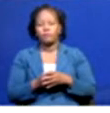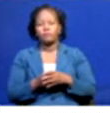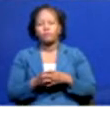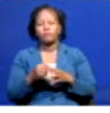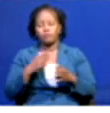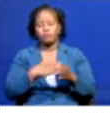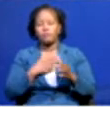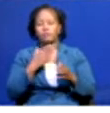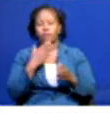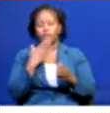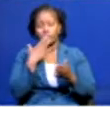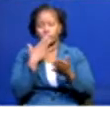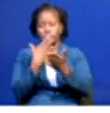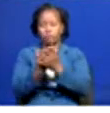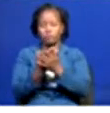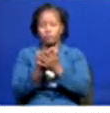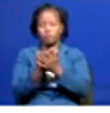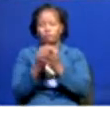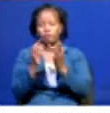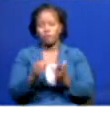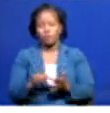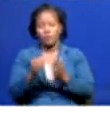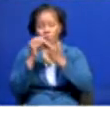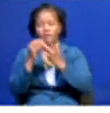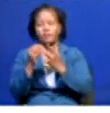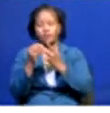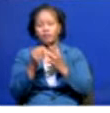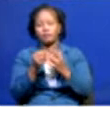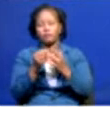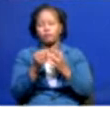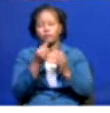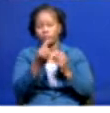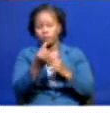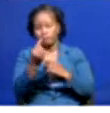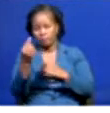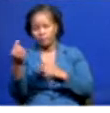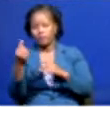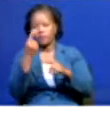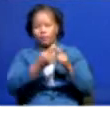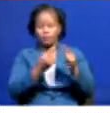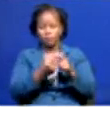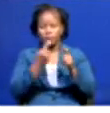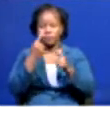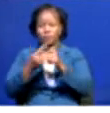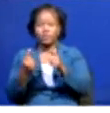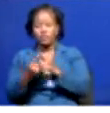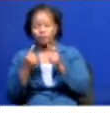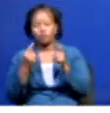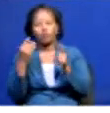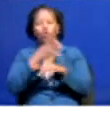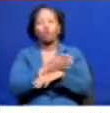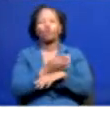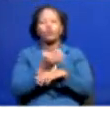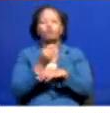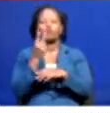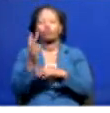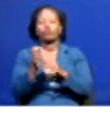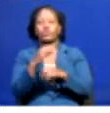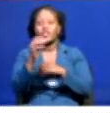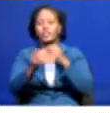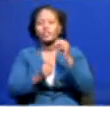I commend, in particular, the fact that each year, for more than two decades now, the